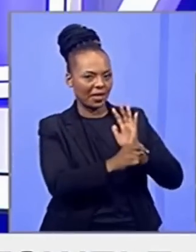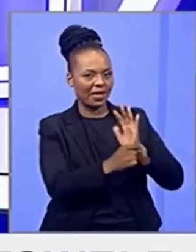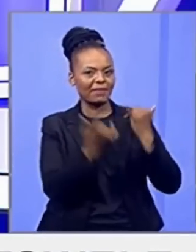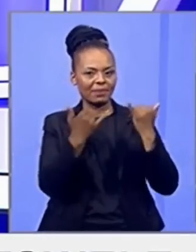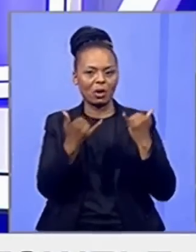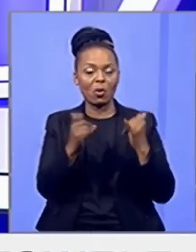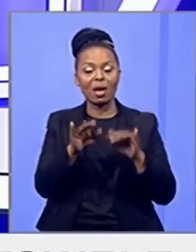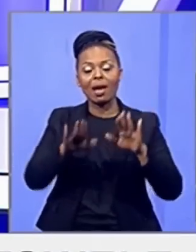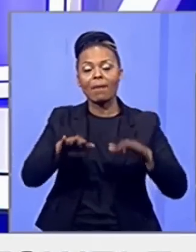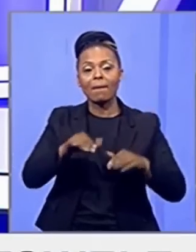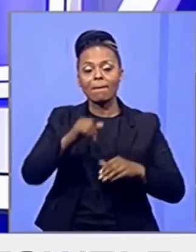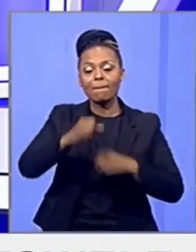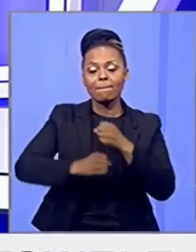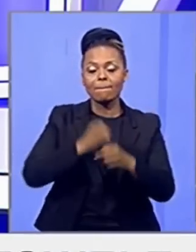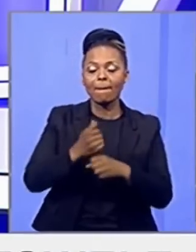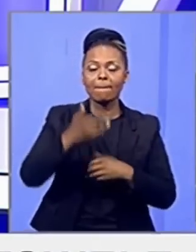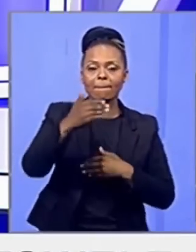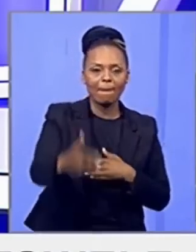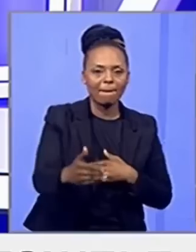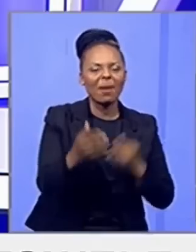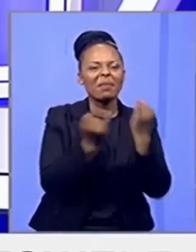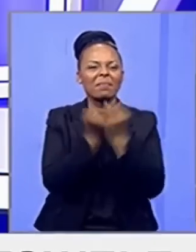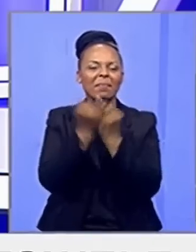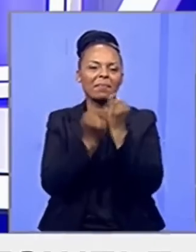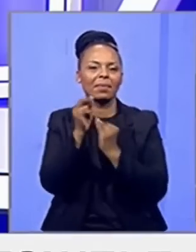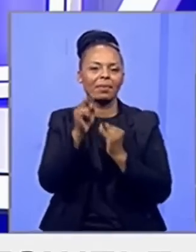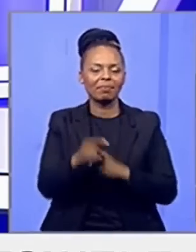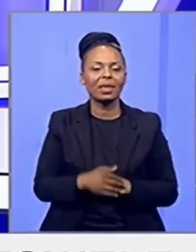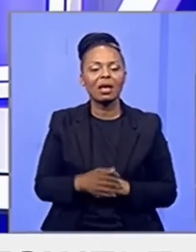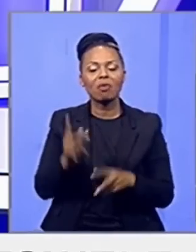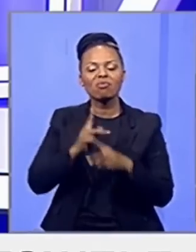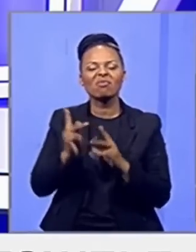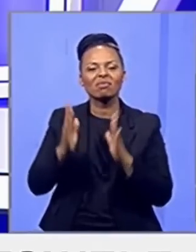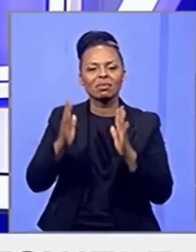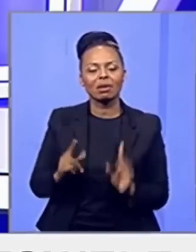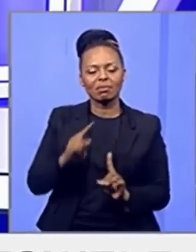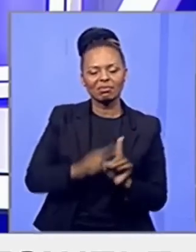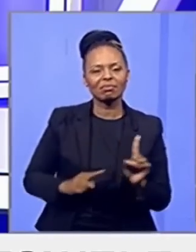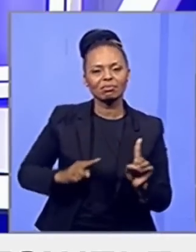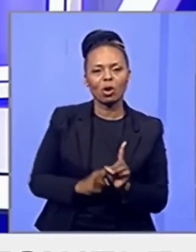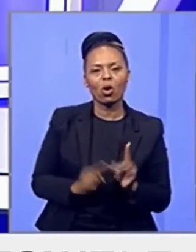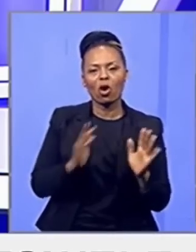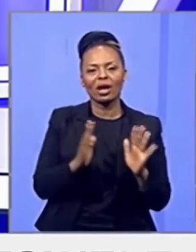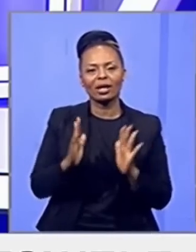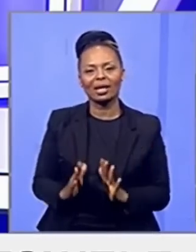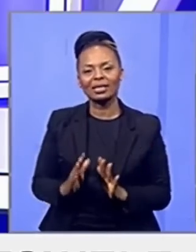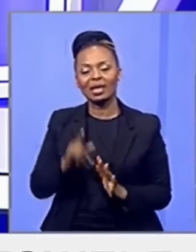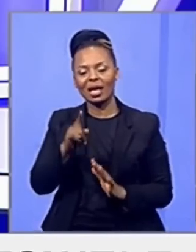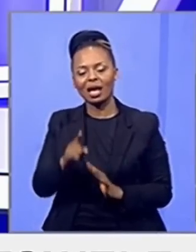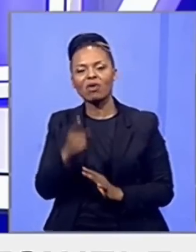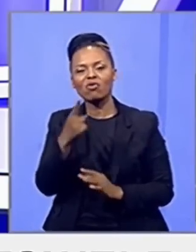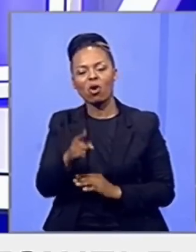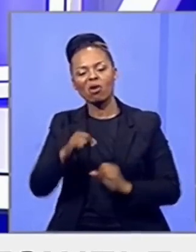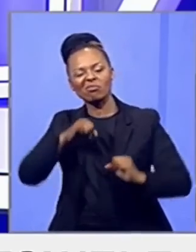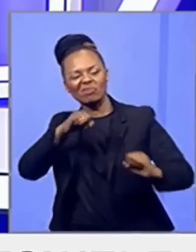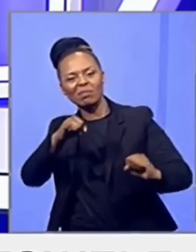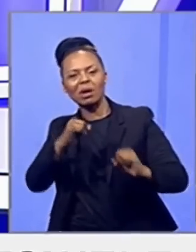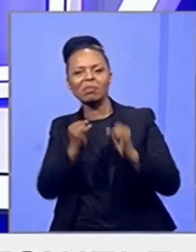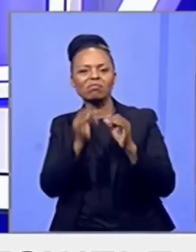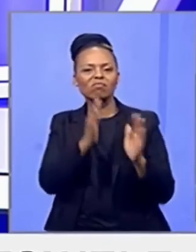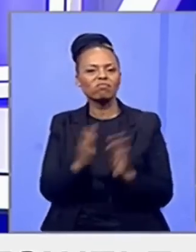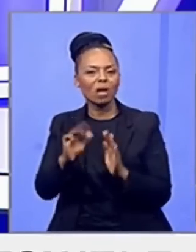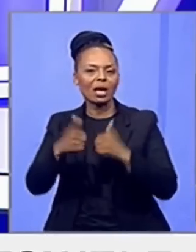Aprele ngwageng o tlago. A ke mantšu a morulaganyi wa mahlwa a dibona wa papadi ya ntwa ya matswele a Yanda